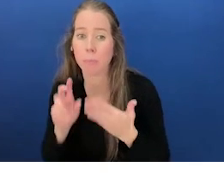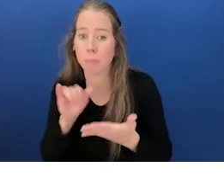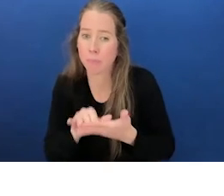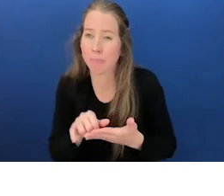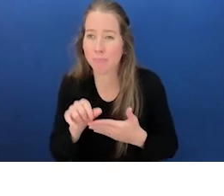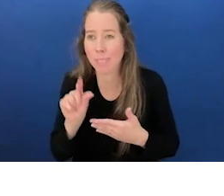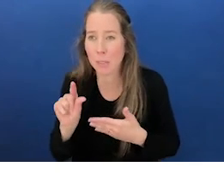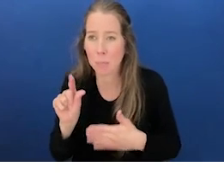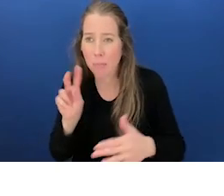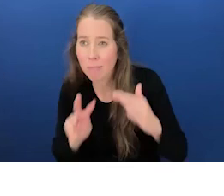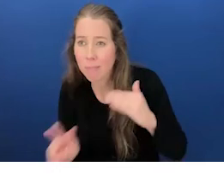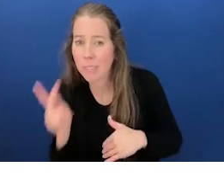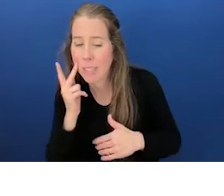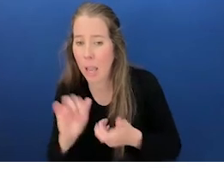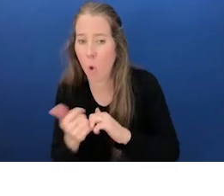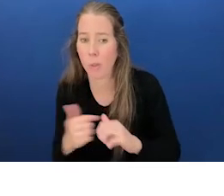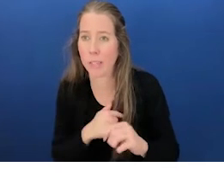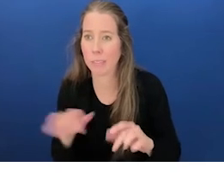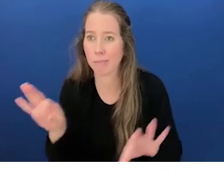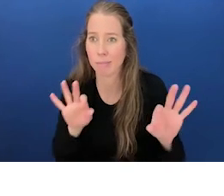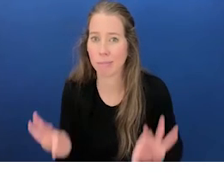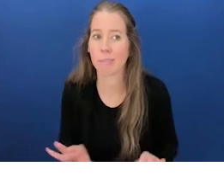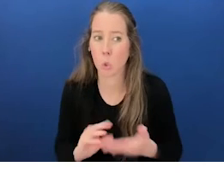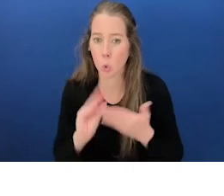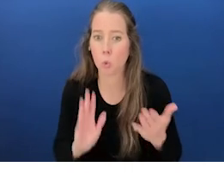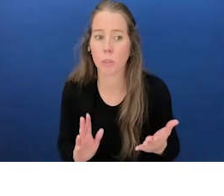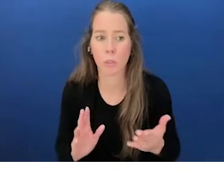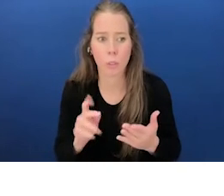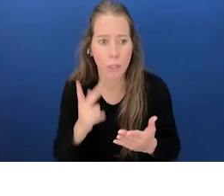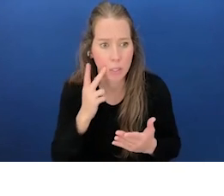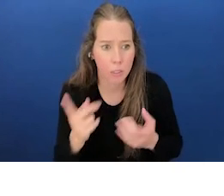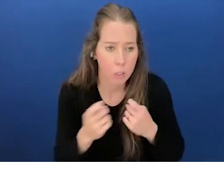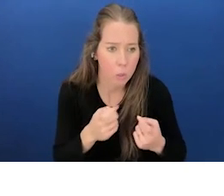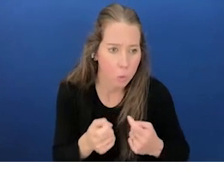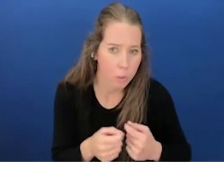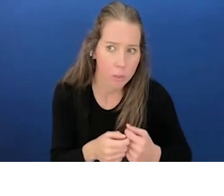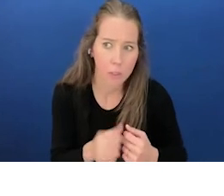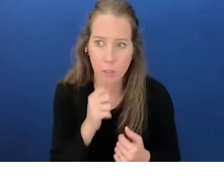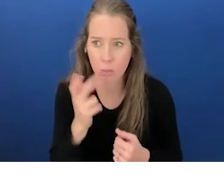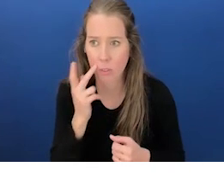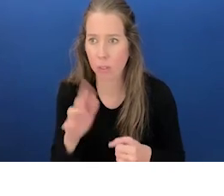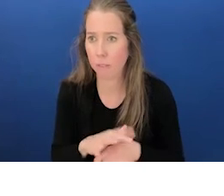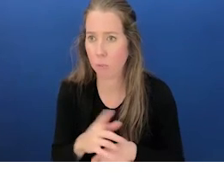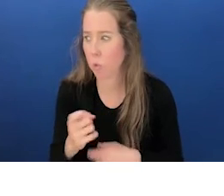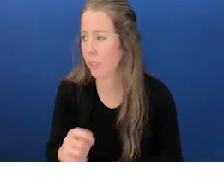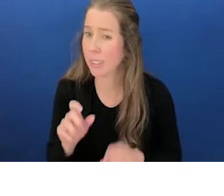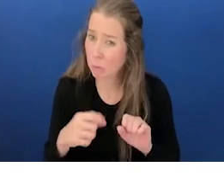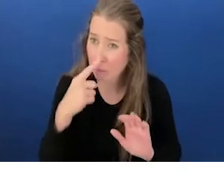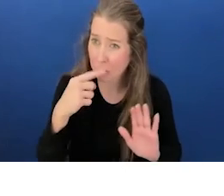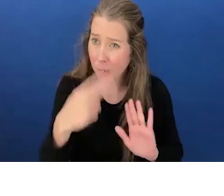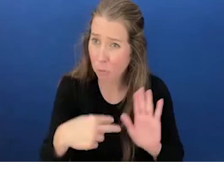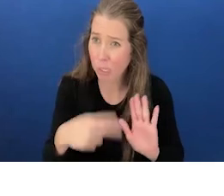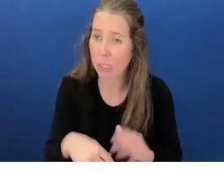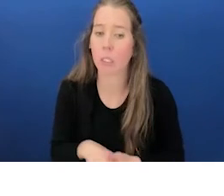assign our students. Okay, we do have a question. I don't see fully the whole question there. Yeah, can you please? What